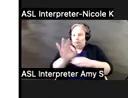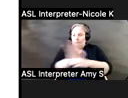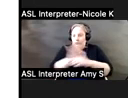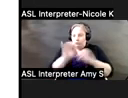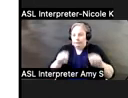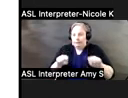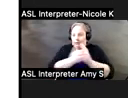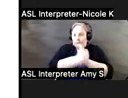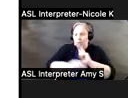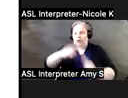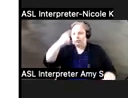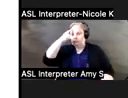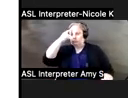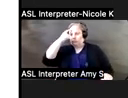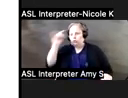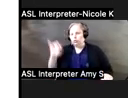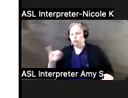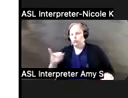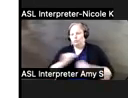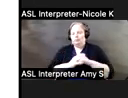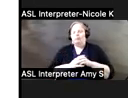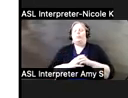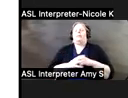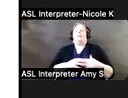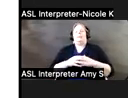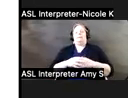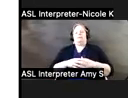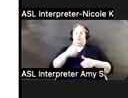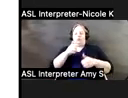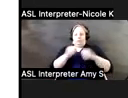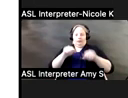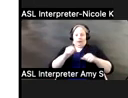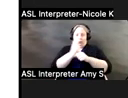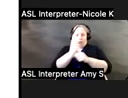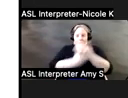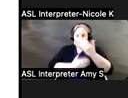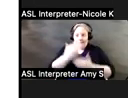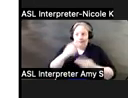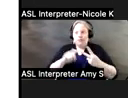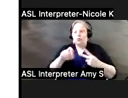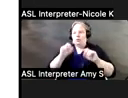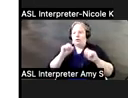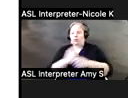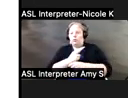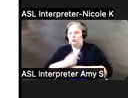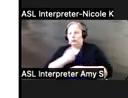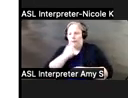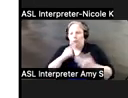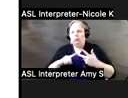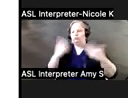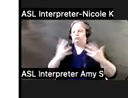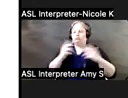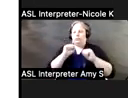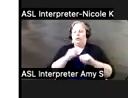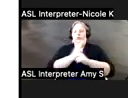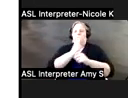their cognition. So functional abilities is a big thing to look at for what controller we're going to use for them. So where physically can we use